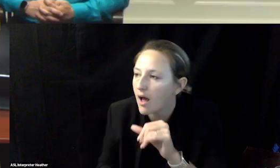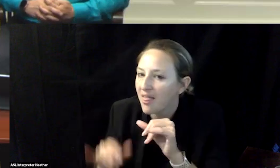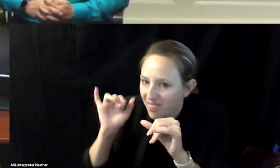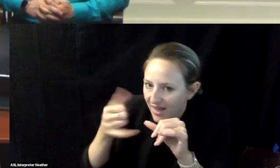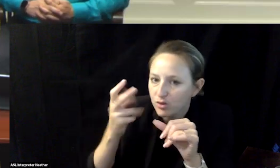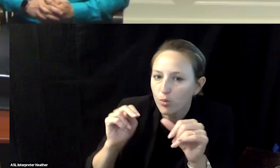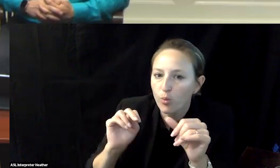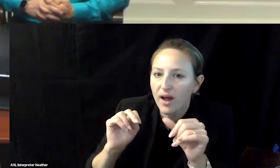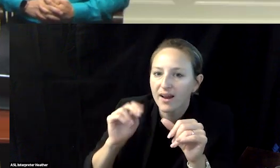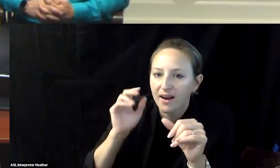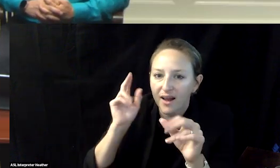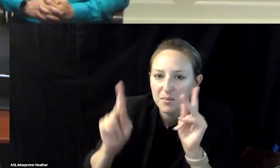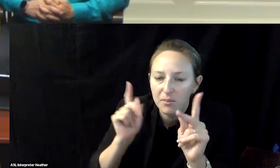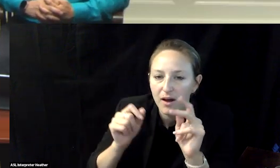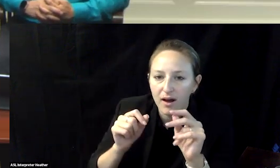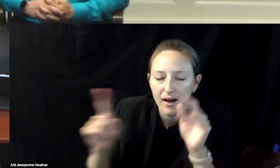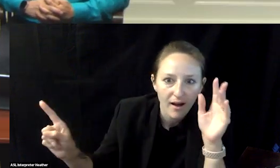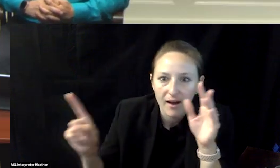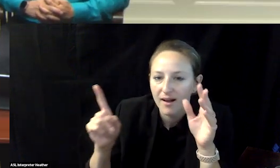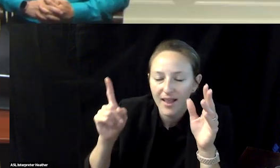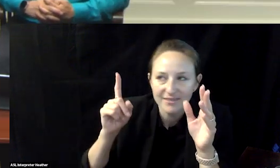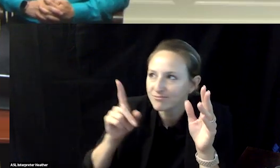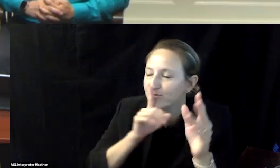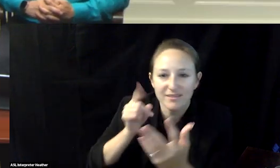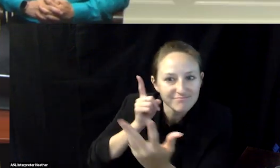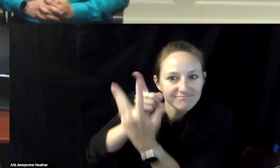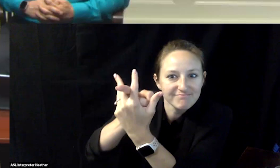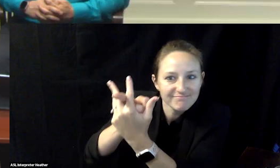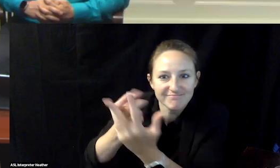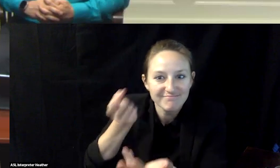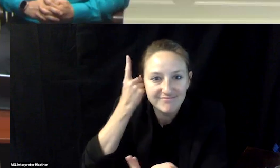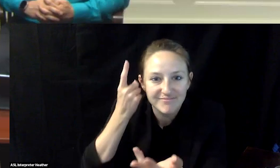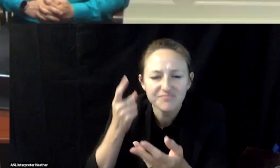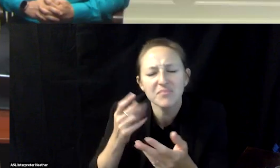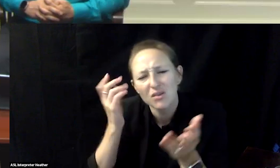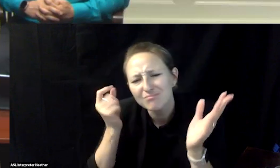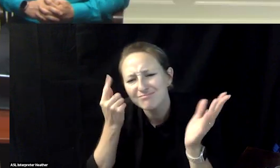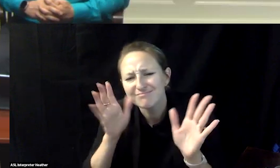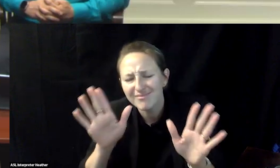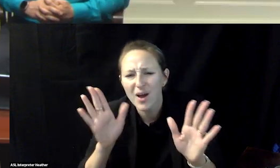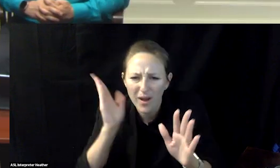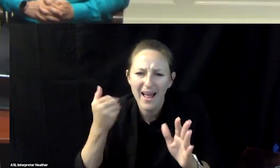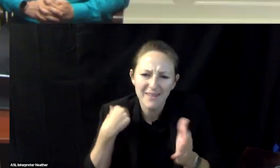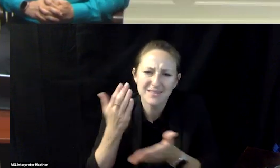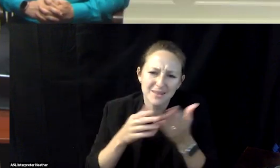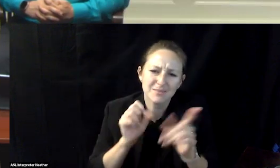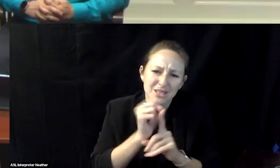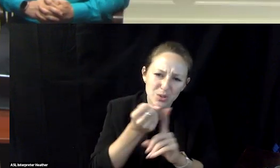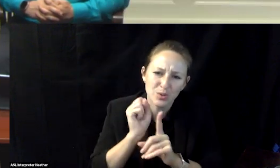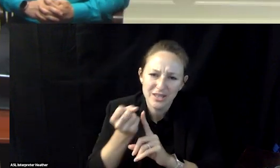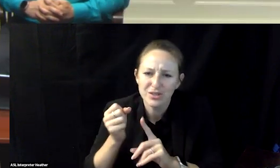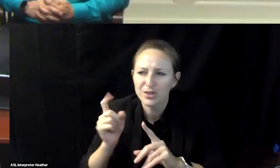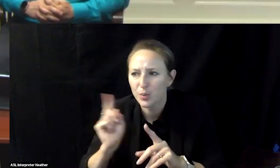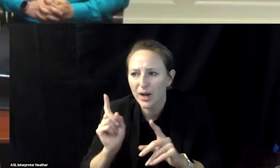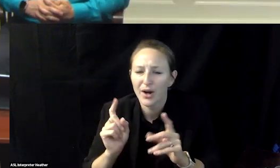happens. And sure, you know, there'll be some situations where the conversations can get a